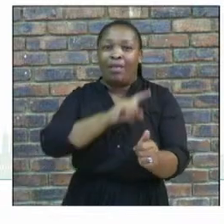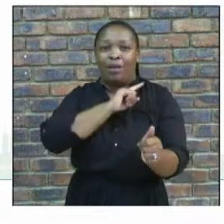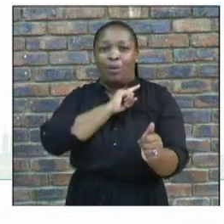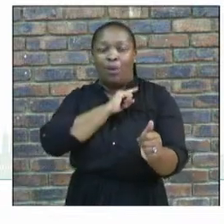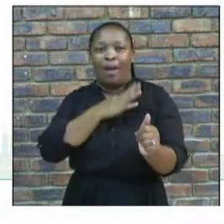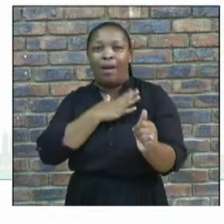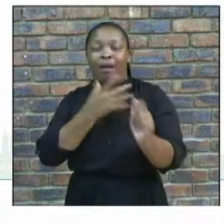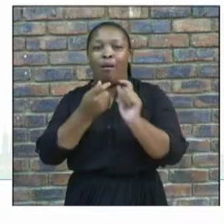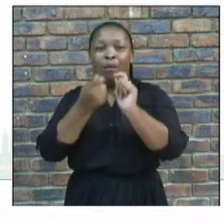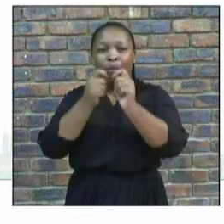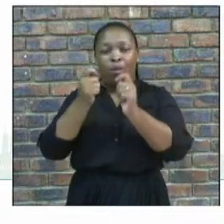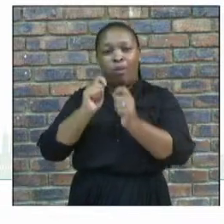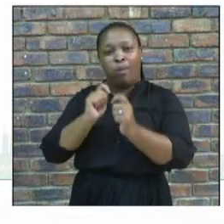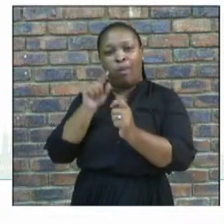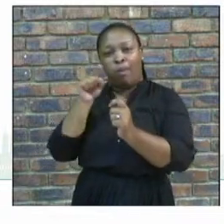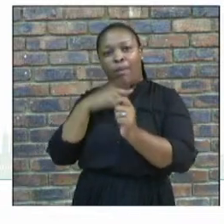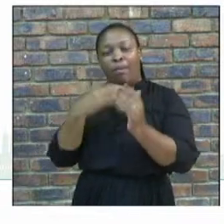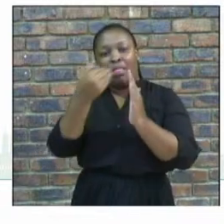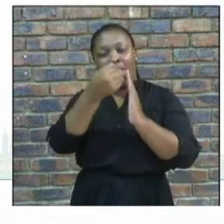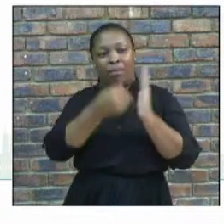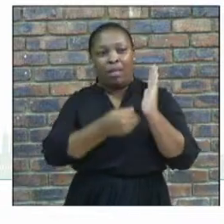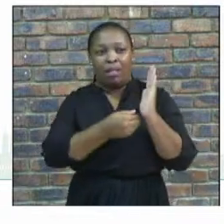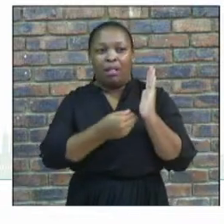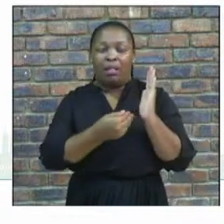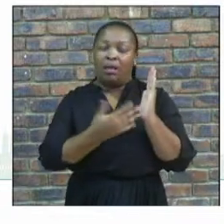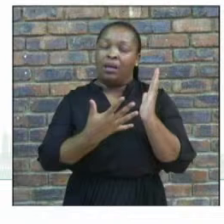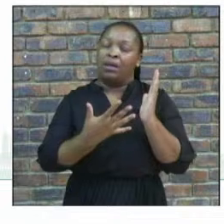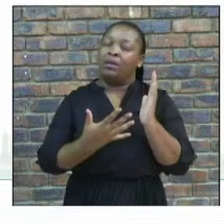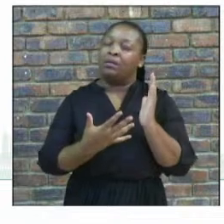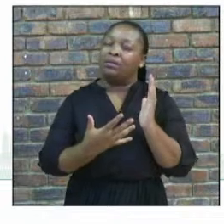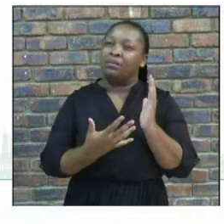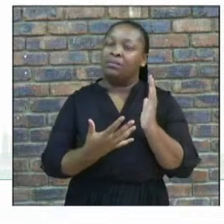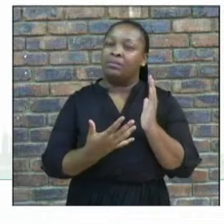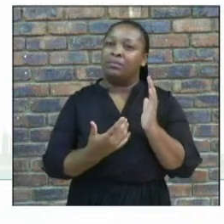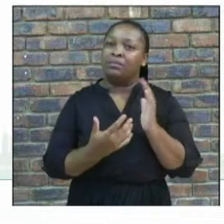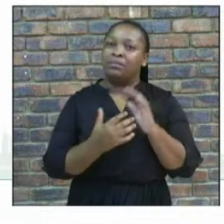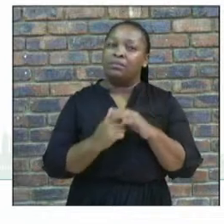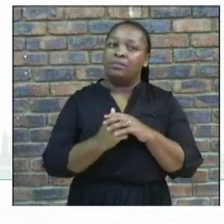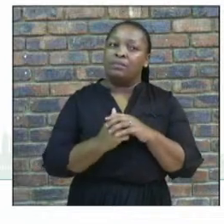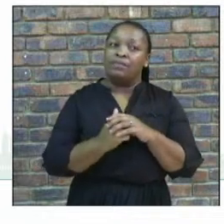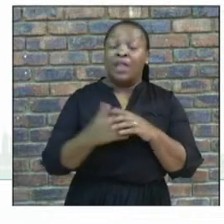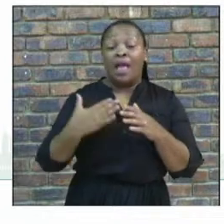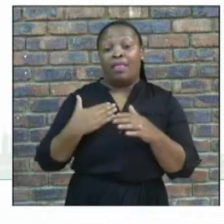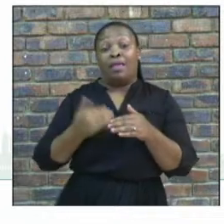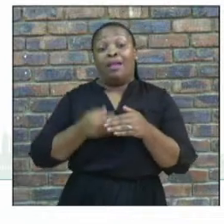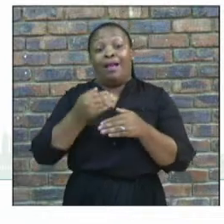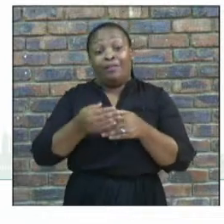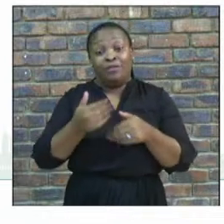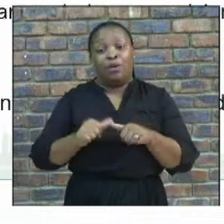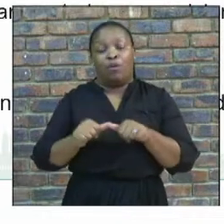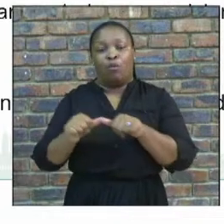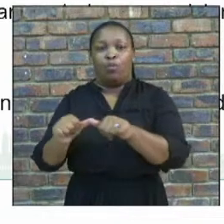that is in front of us today, the provision of the bill, and the way forward.